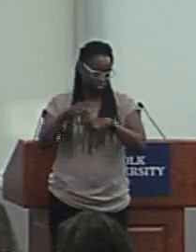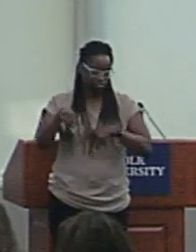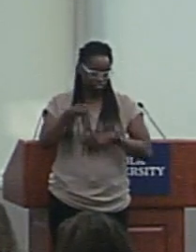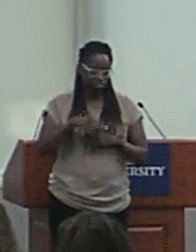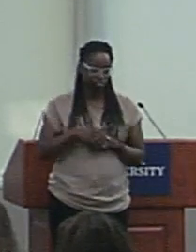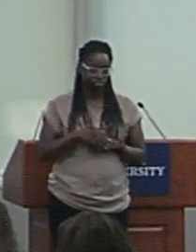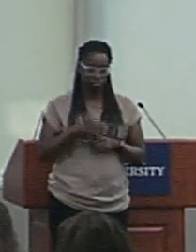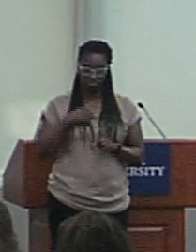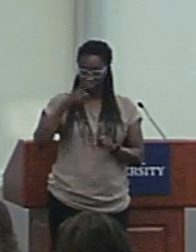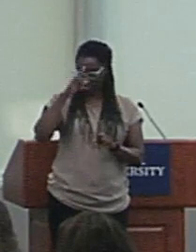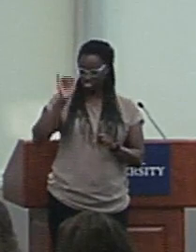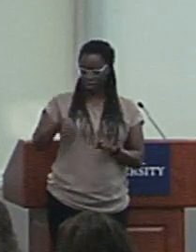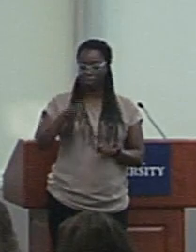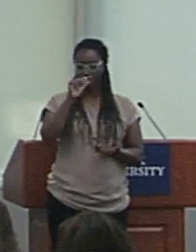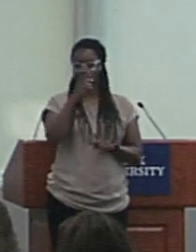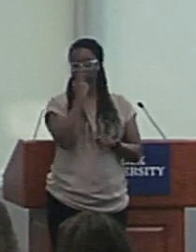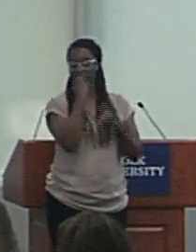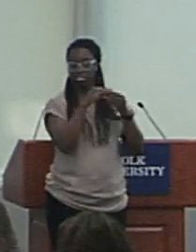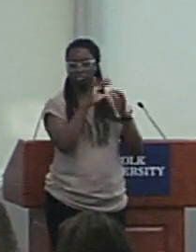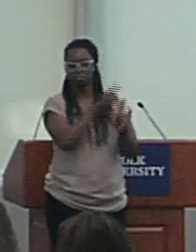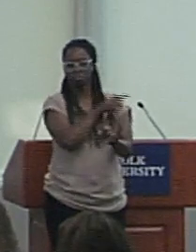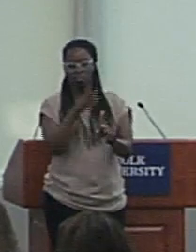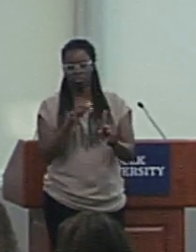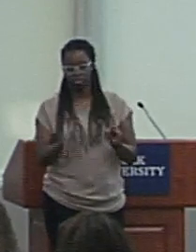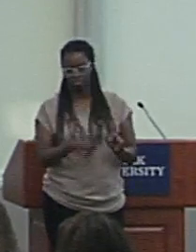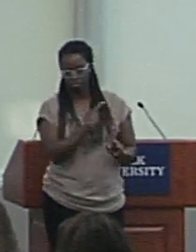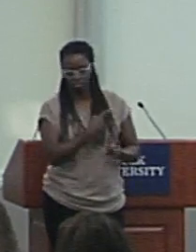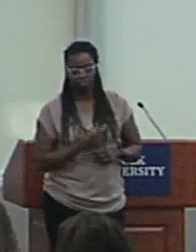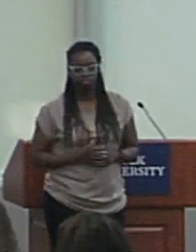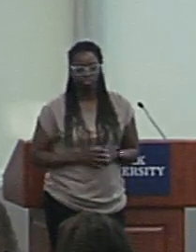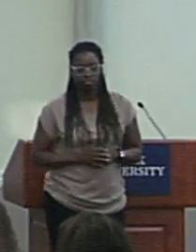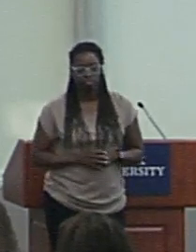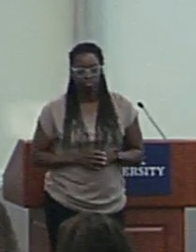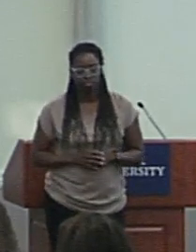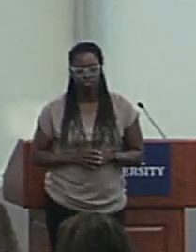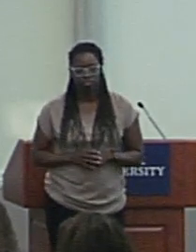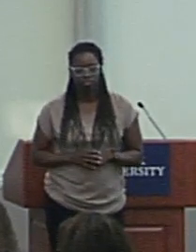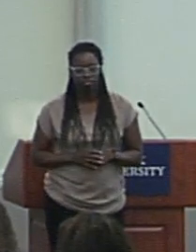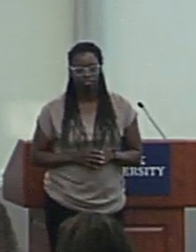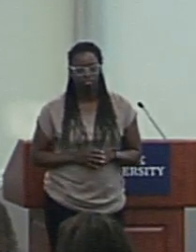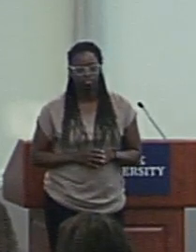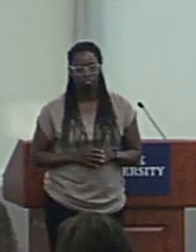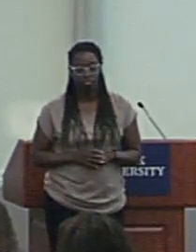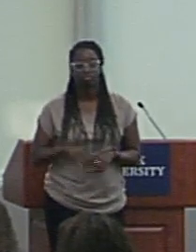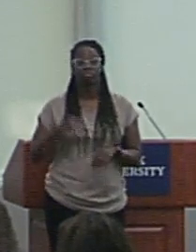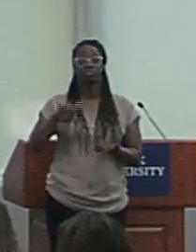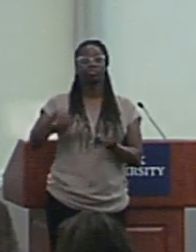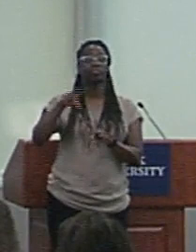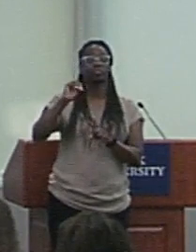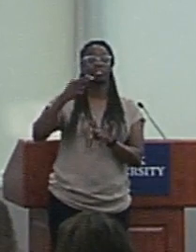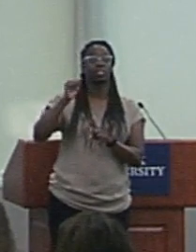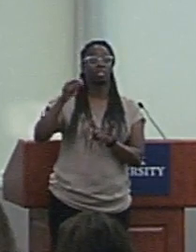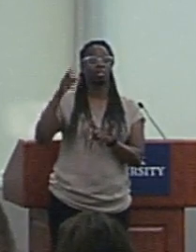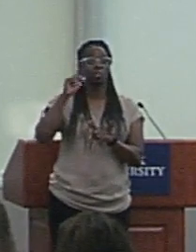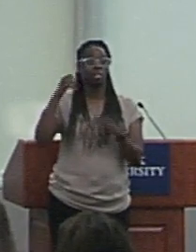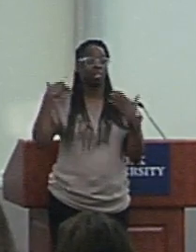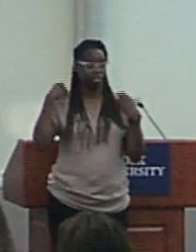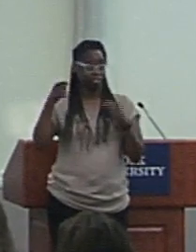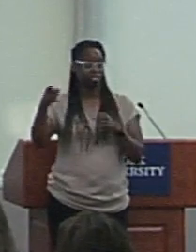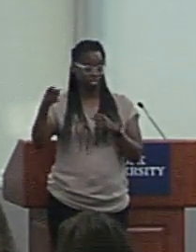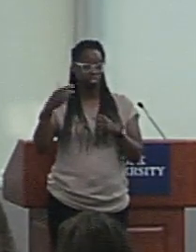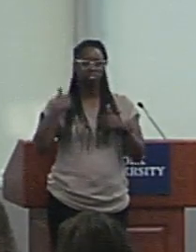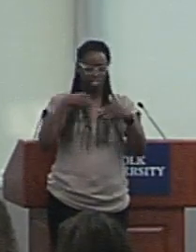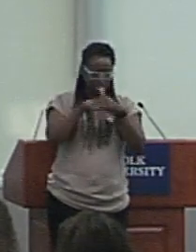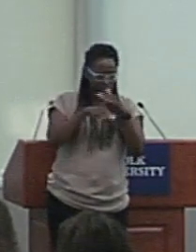to. And that would be something that perhaps MHA would have access to for all the hospitals, but